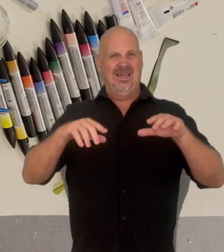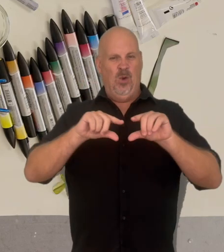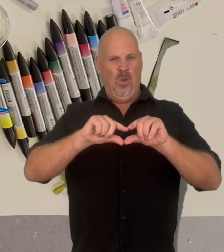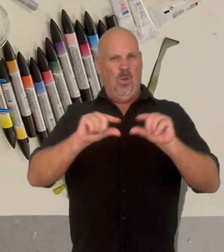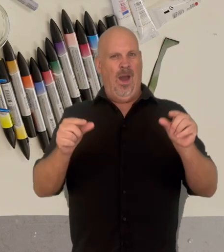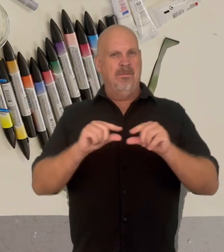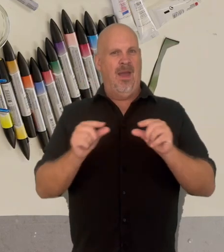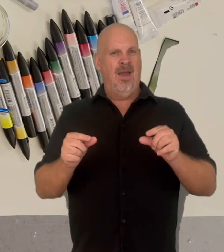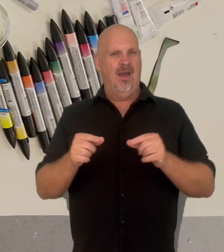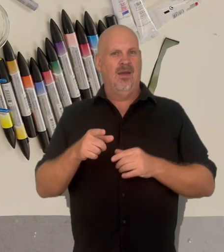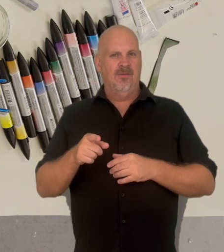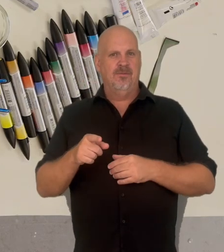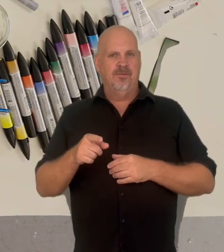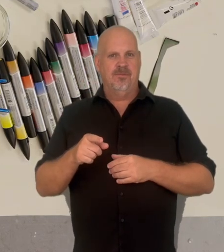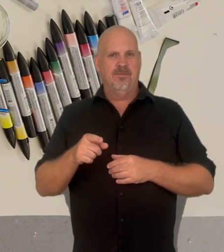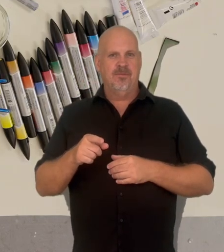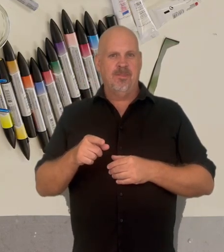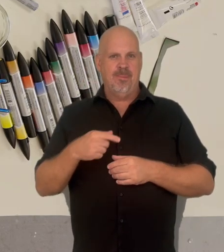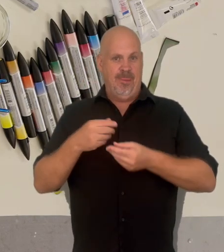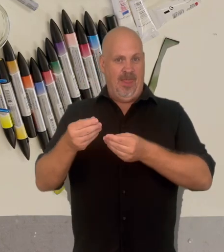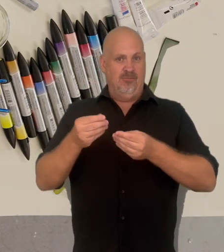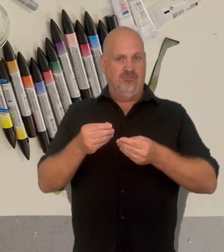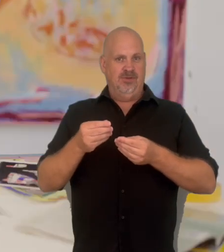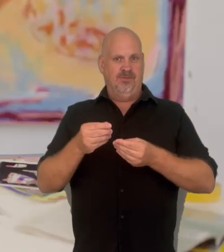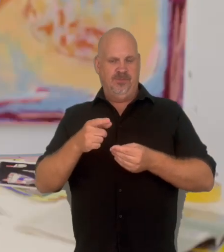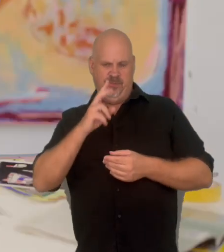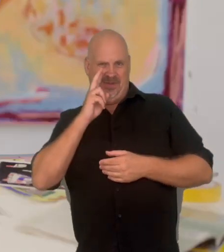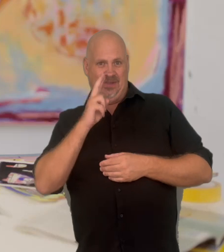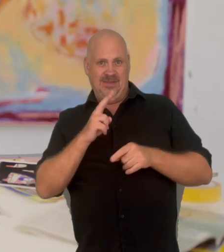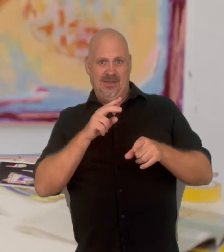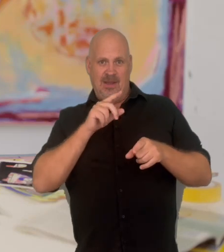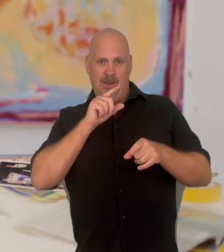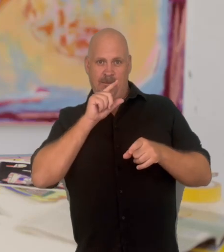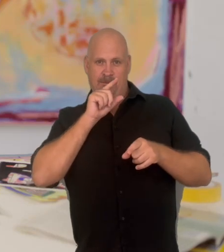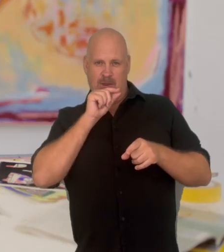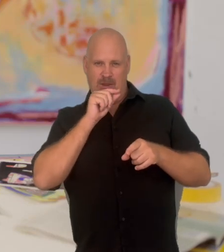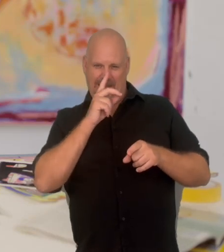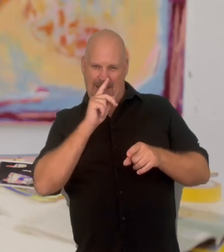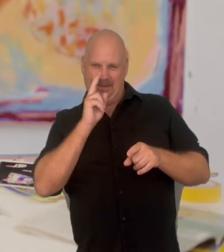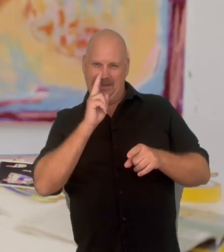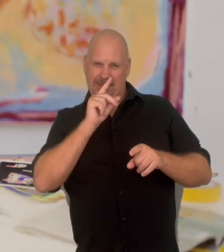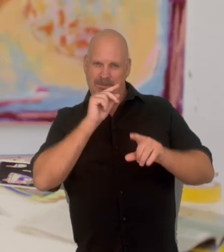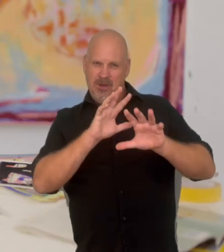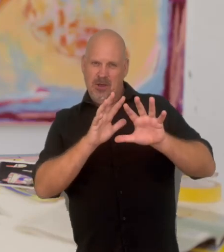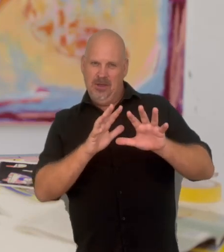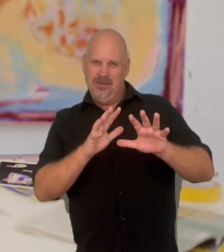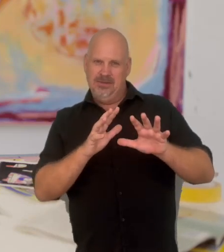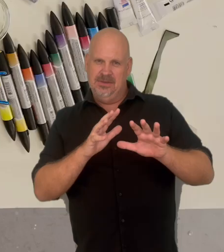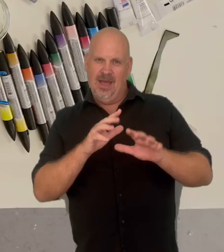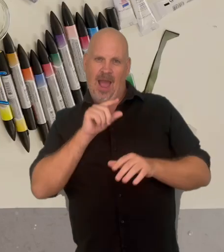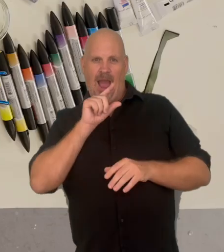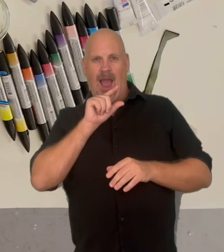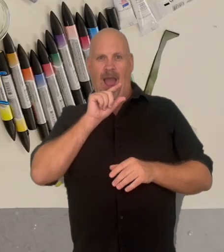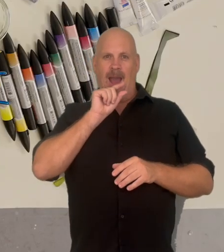And we're going to bring those yellow sea cucumbers. You can kind of see the hummingbird. I think it's a hummingbird.